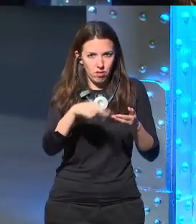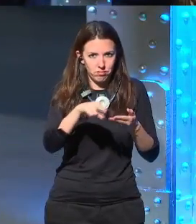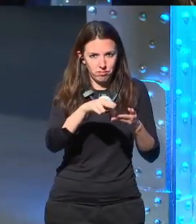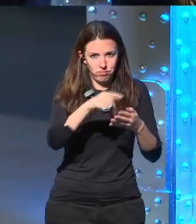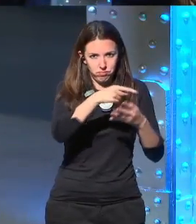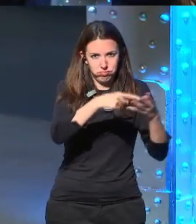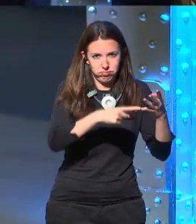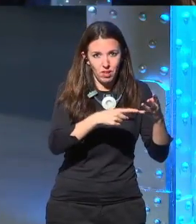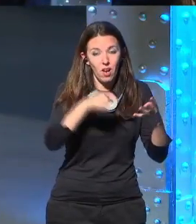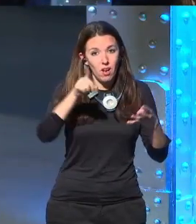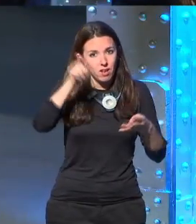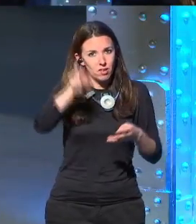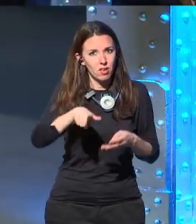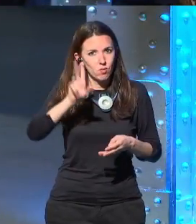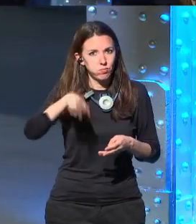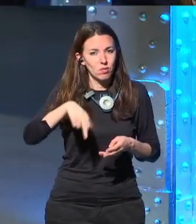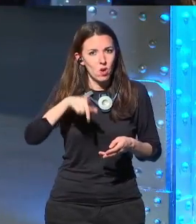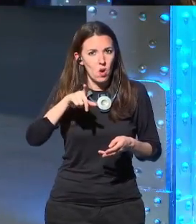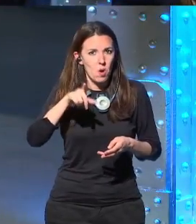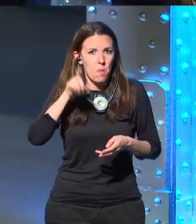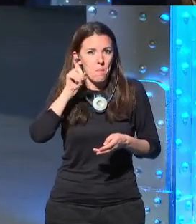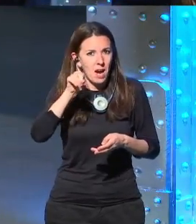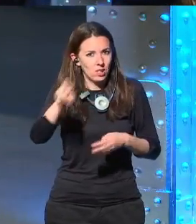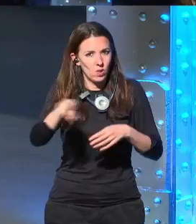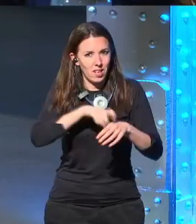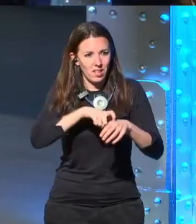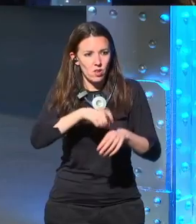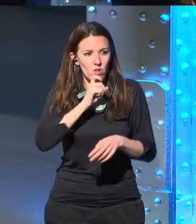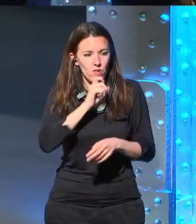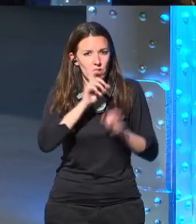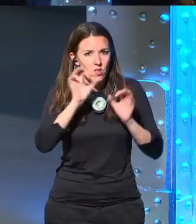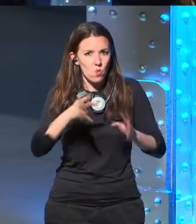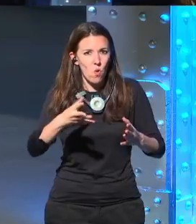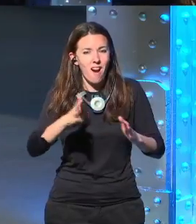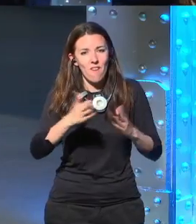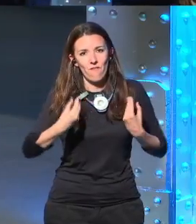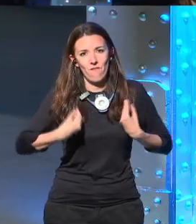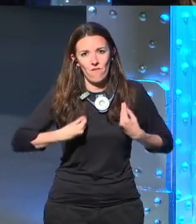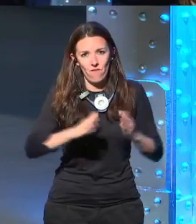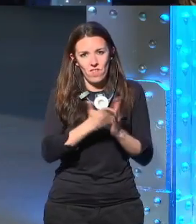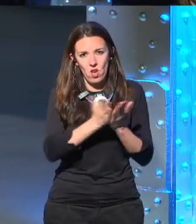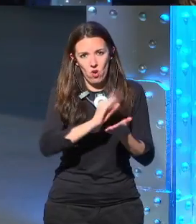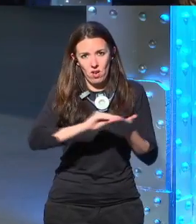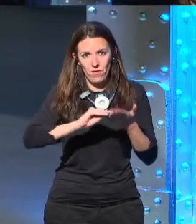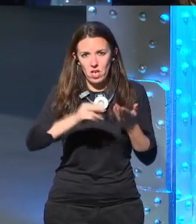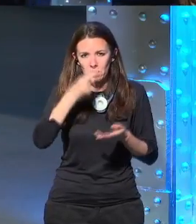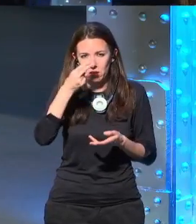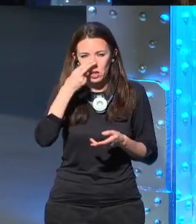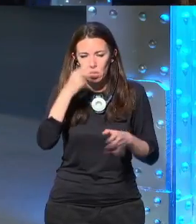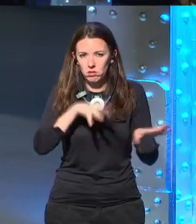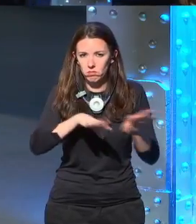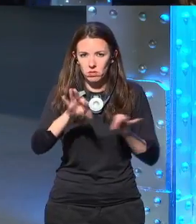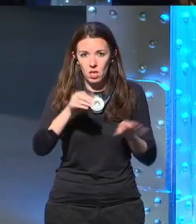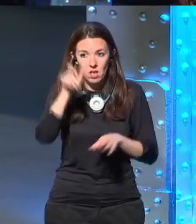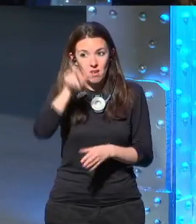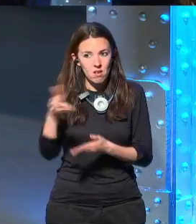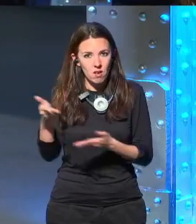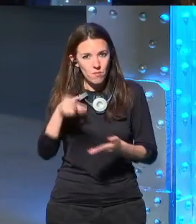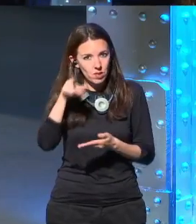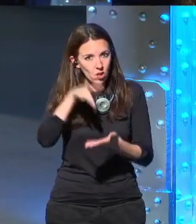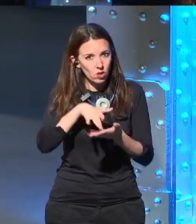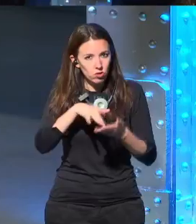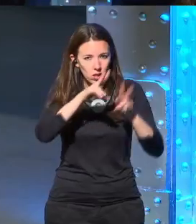this, Walter Isaacson is a master of biography, selective